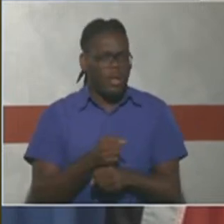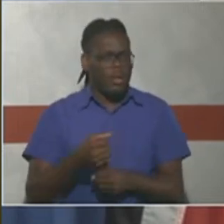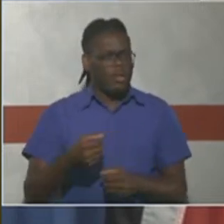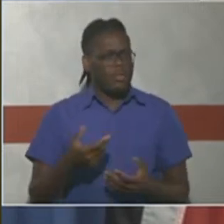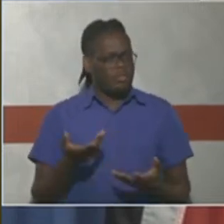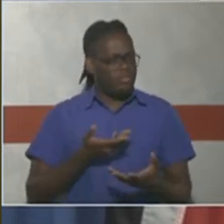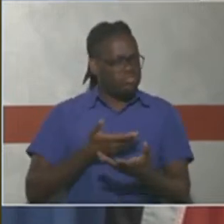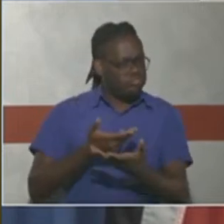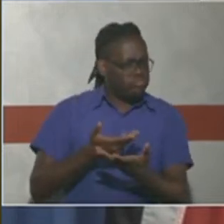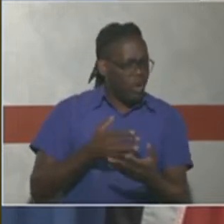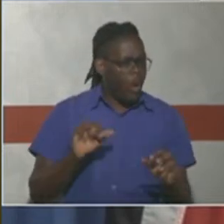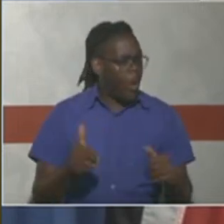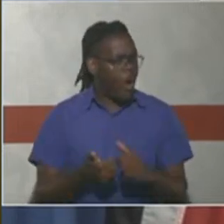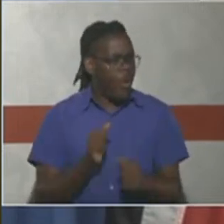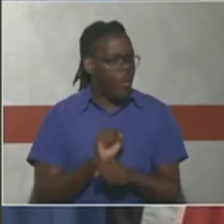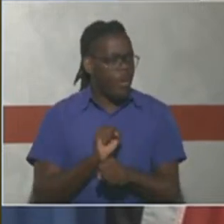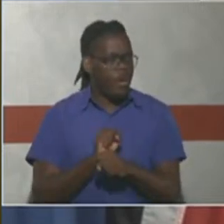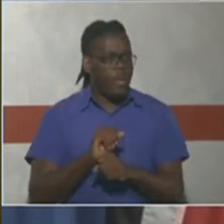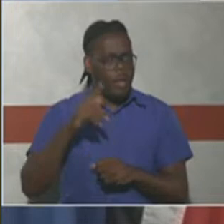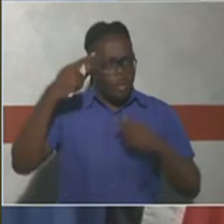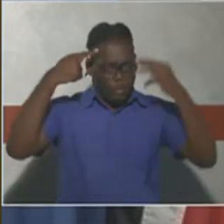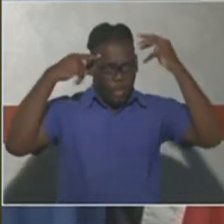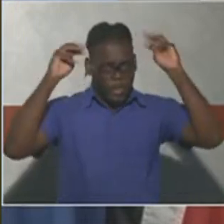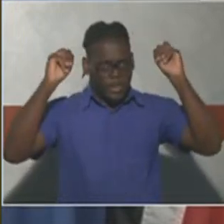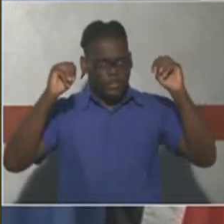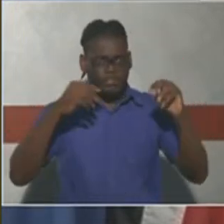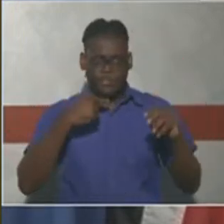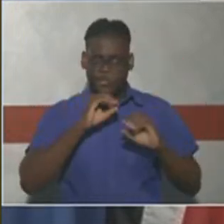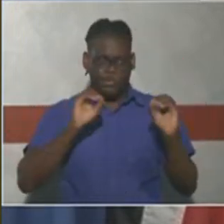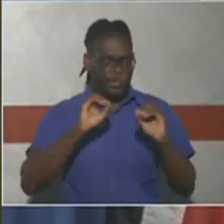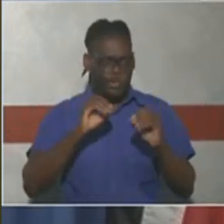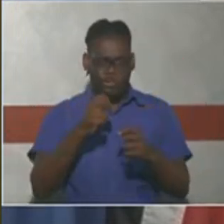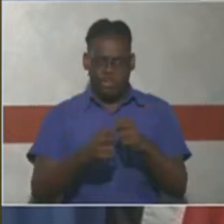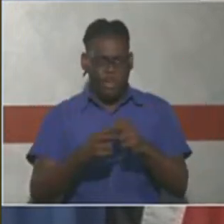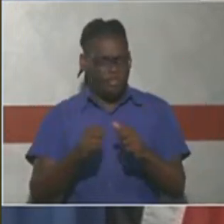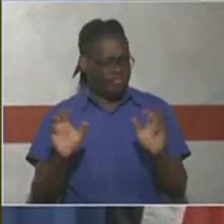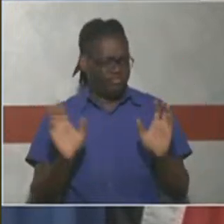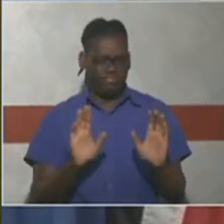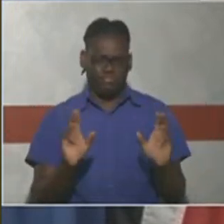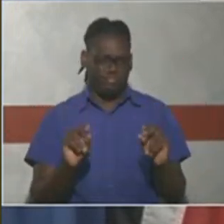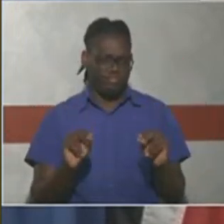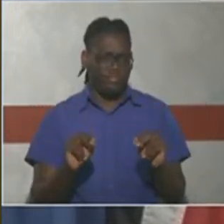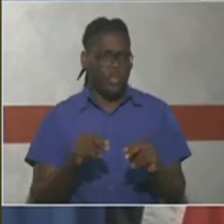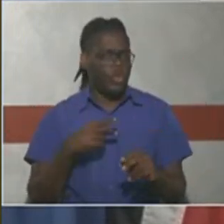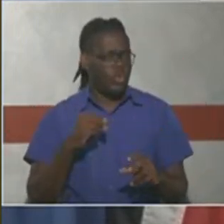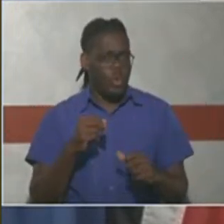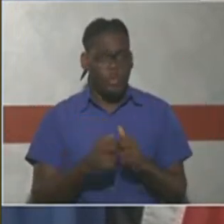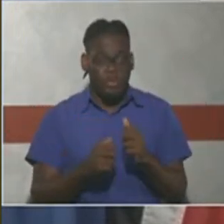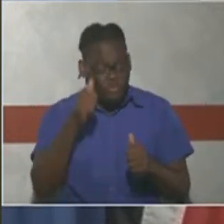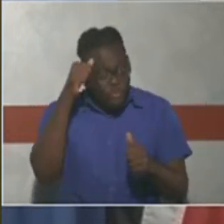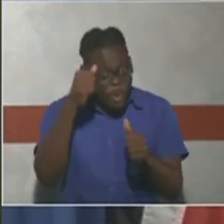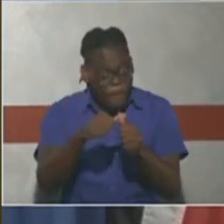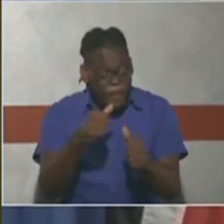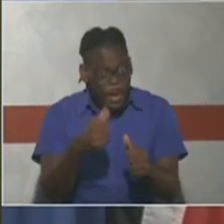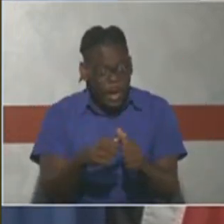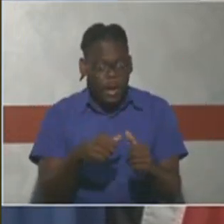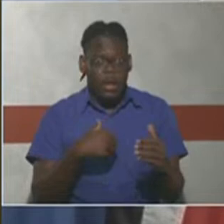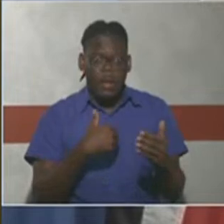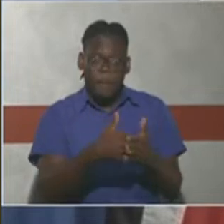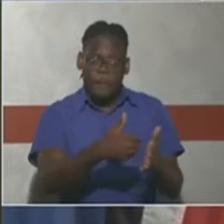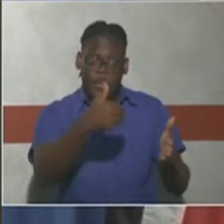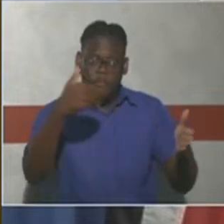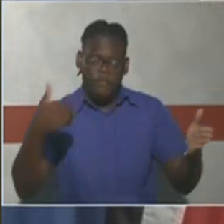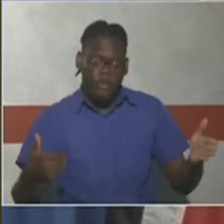just before we got to this position where the Venezuelan government provided